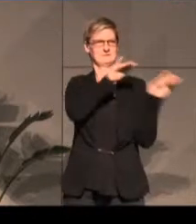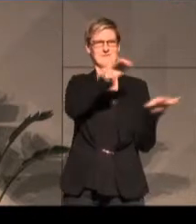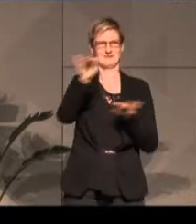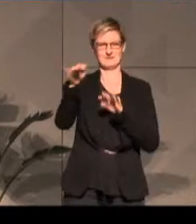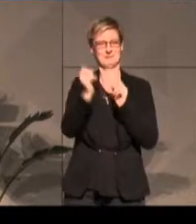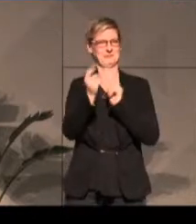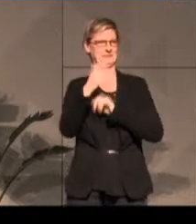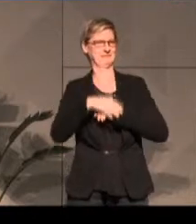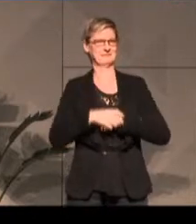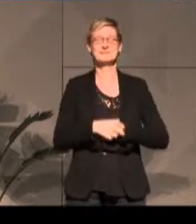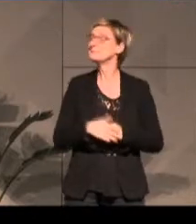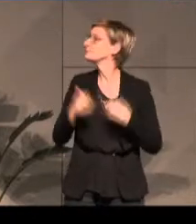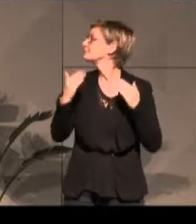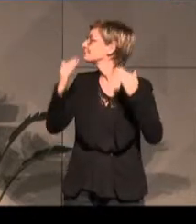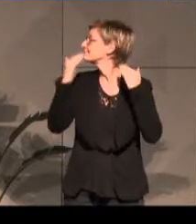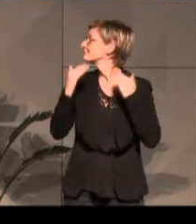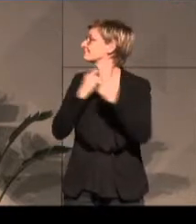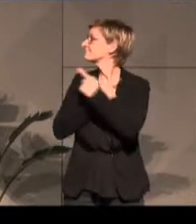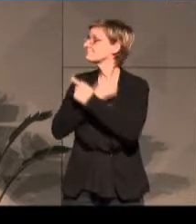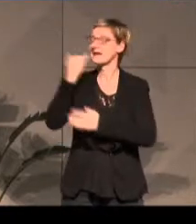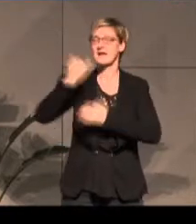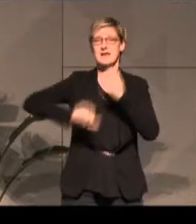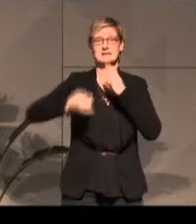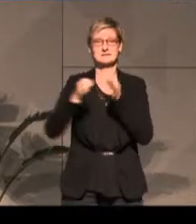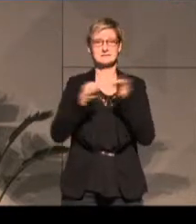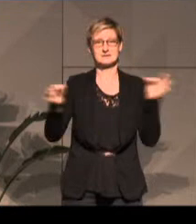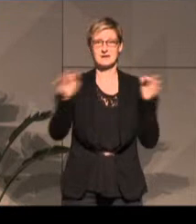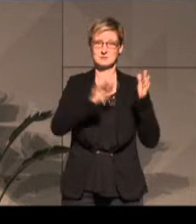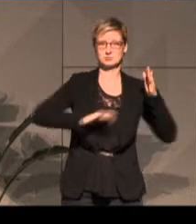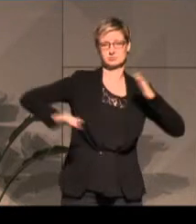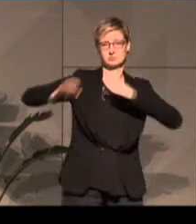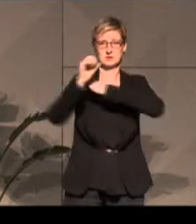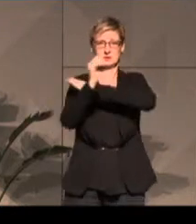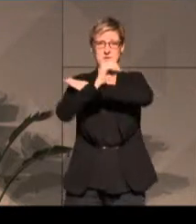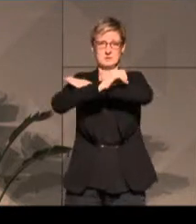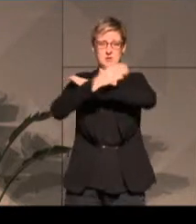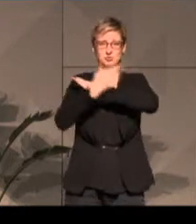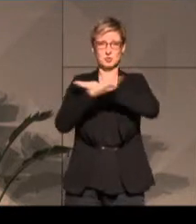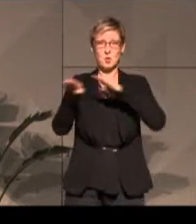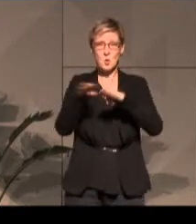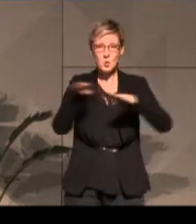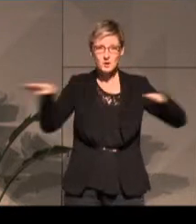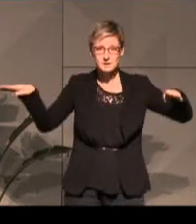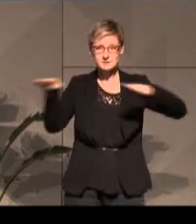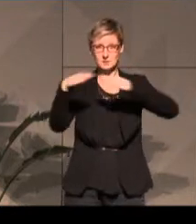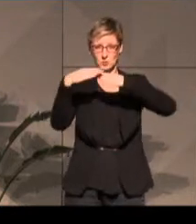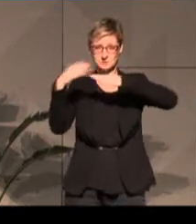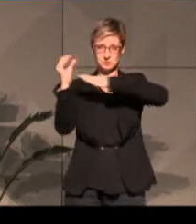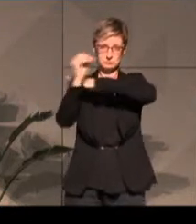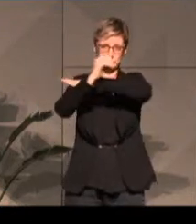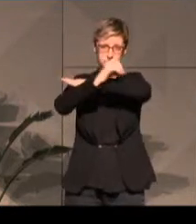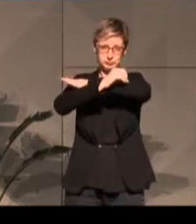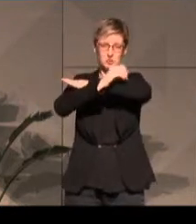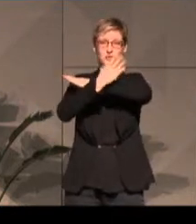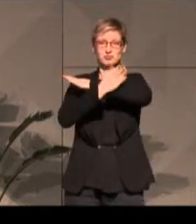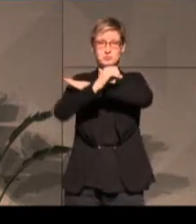in the area. This is the last day on the flow. The sun is fully